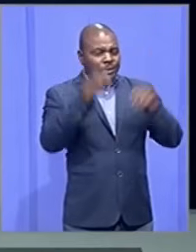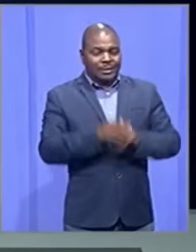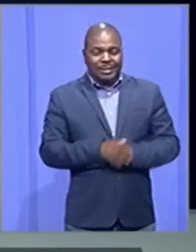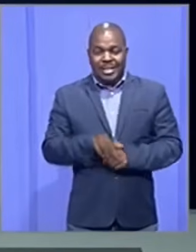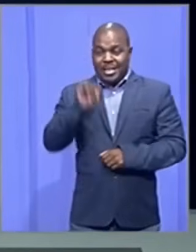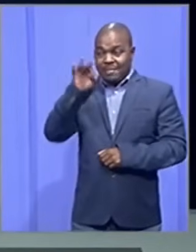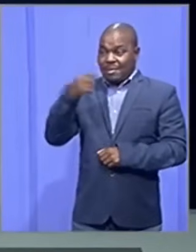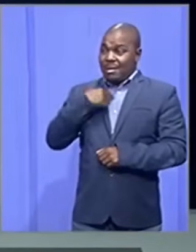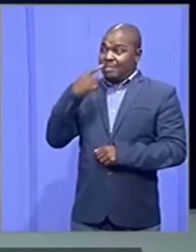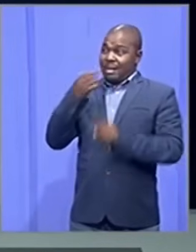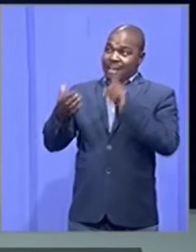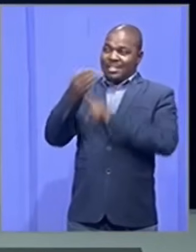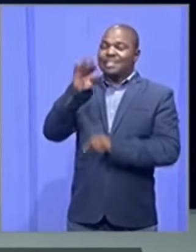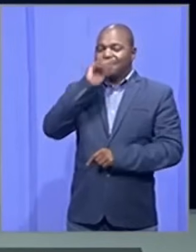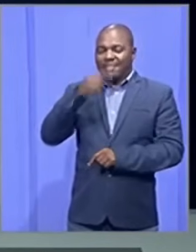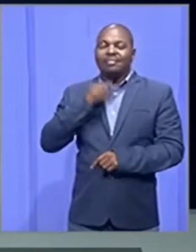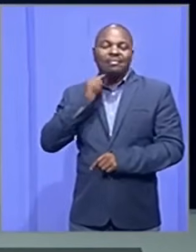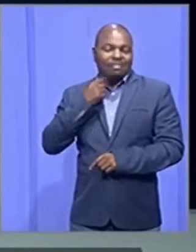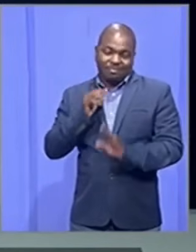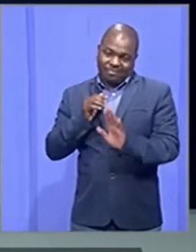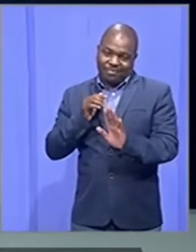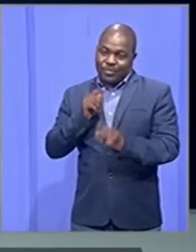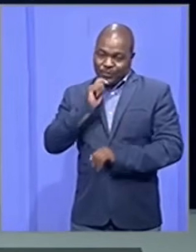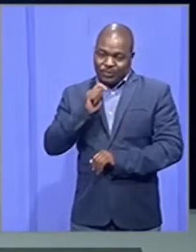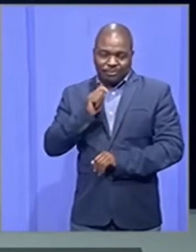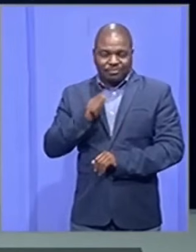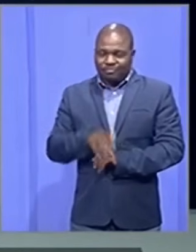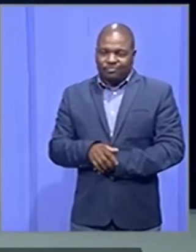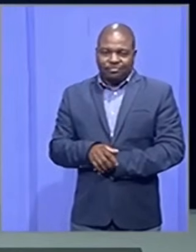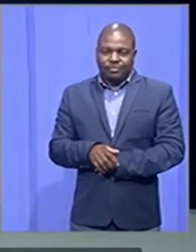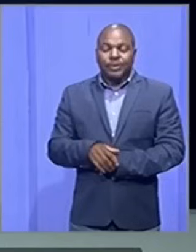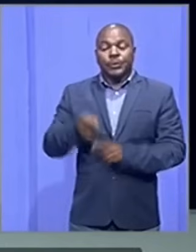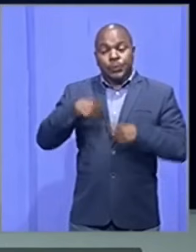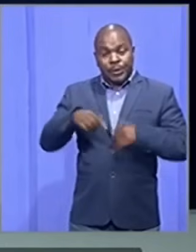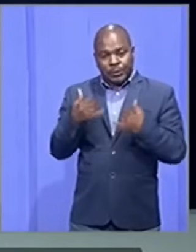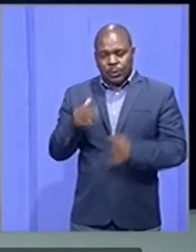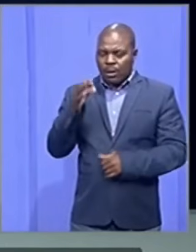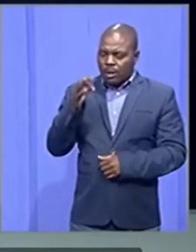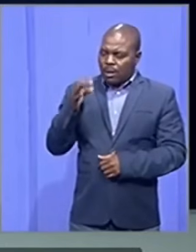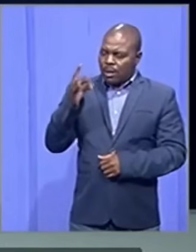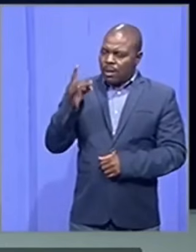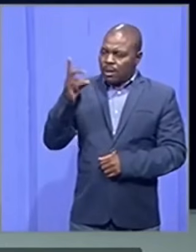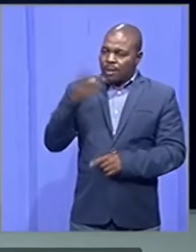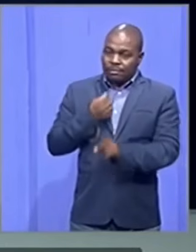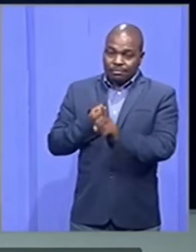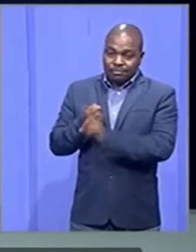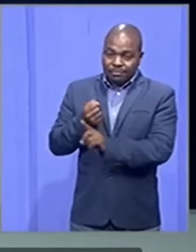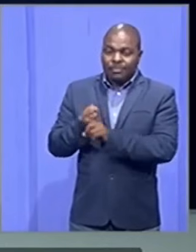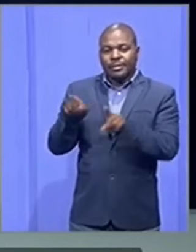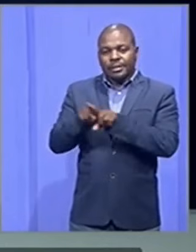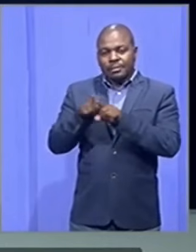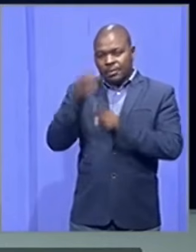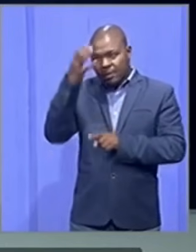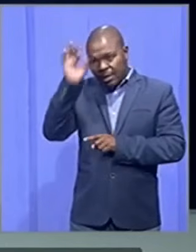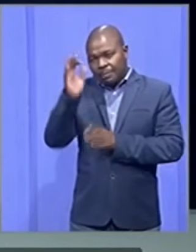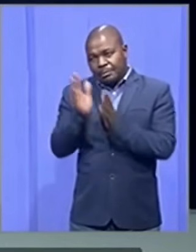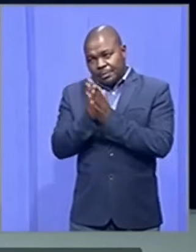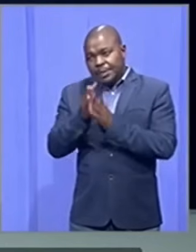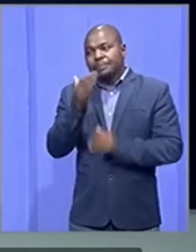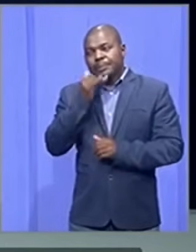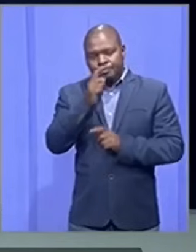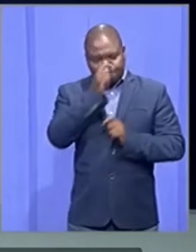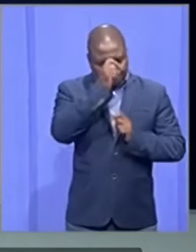hanga re se re fihlelletse ntho engwe le ngwe re labalabang the main thing e re lwanela letsatsi e re kopang le mmuso wa rona go ba recognize